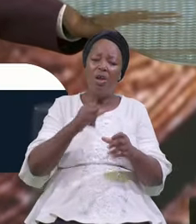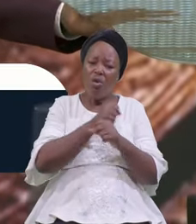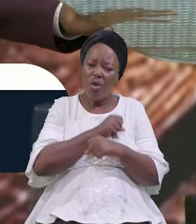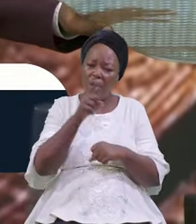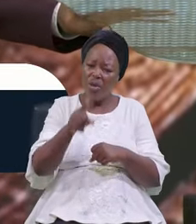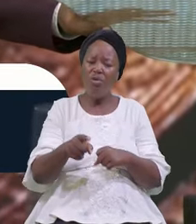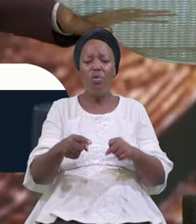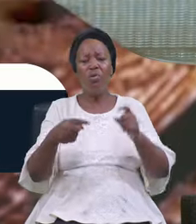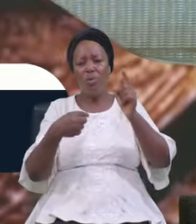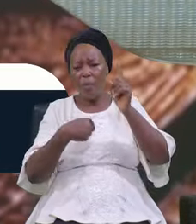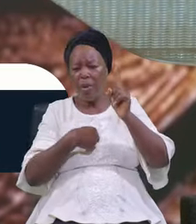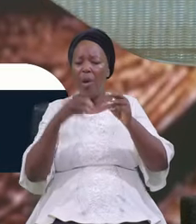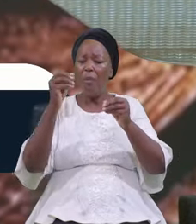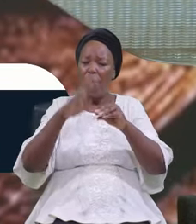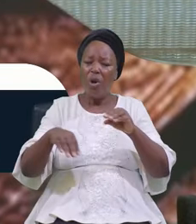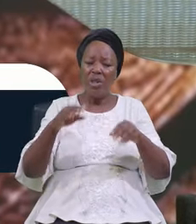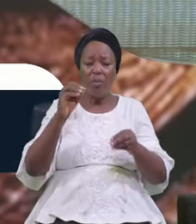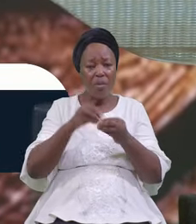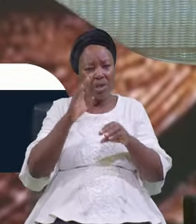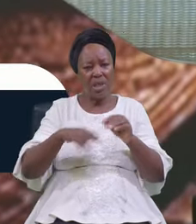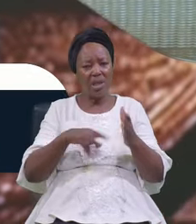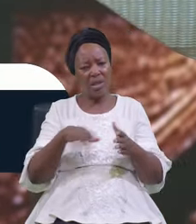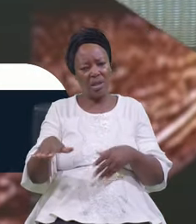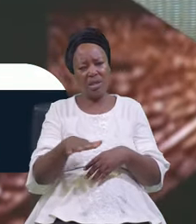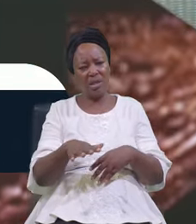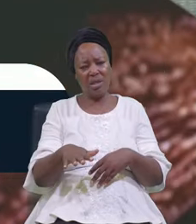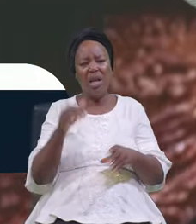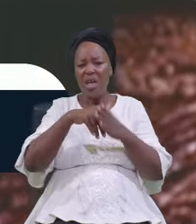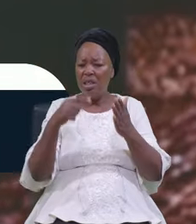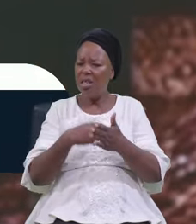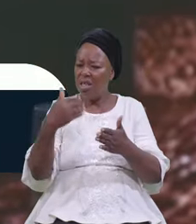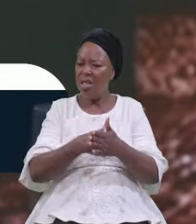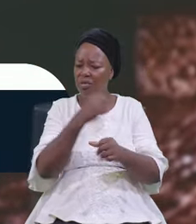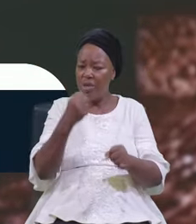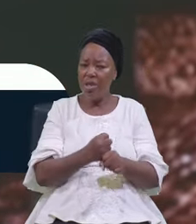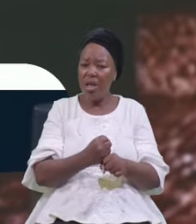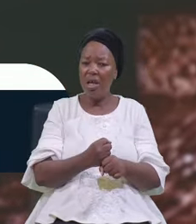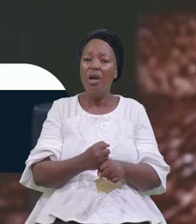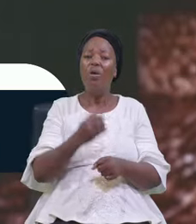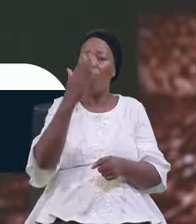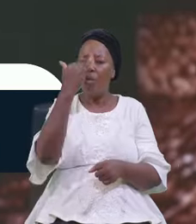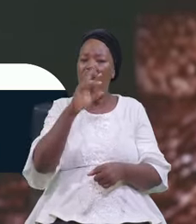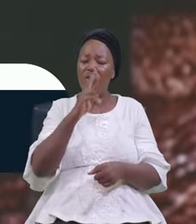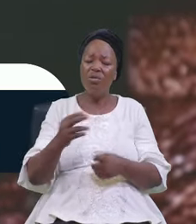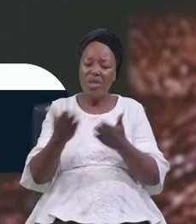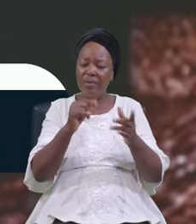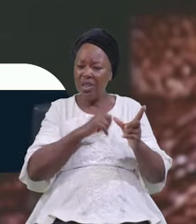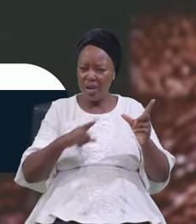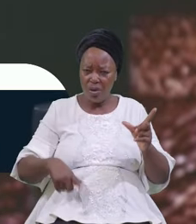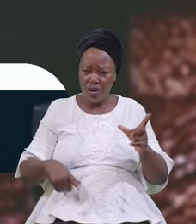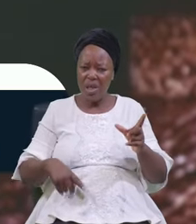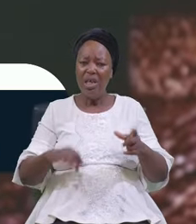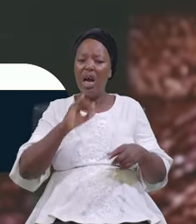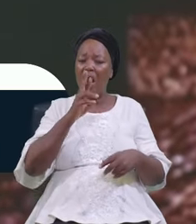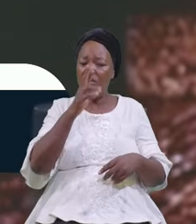more than these? In this new year, what are you serving the Lord for? Are you serving the Lord for pieces of fish?